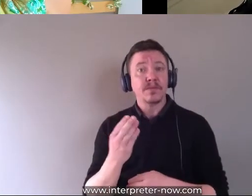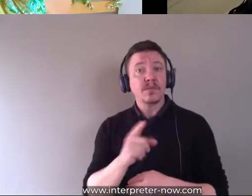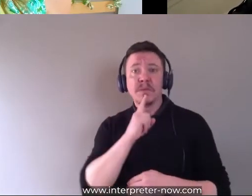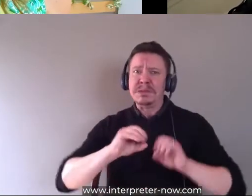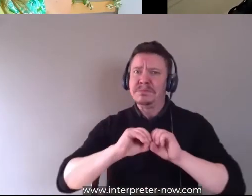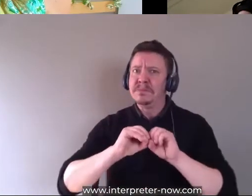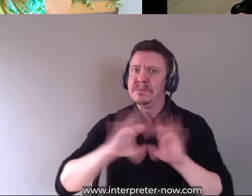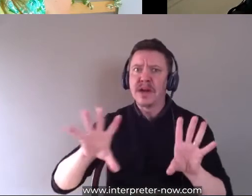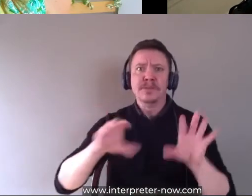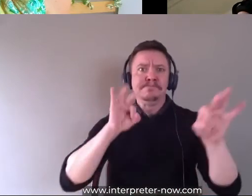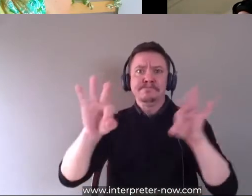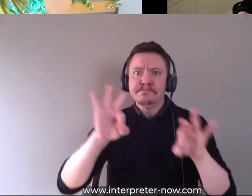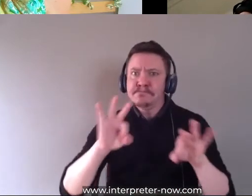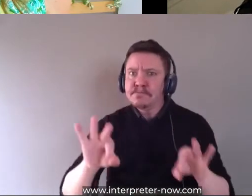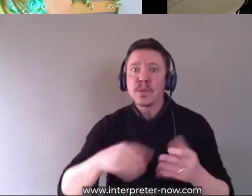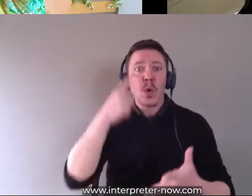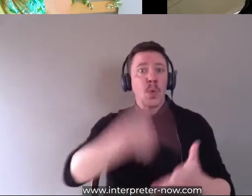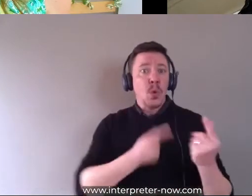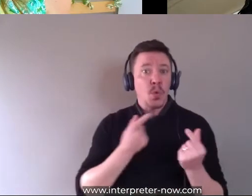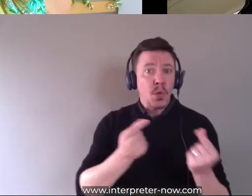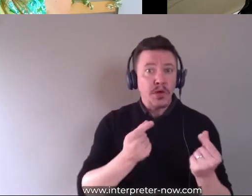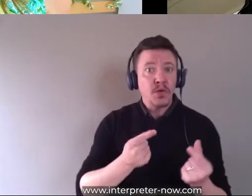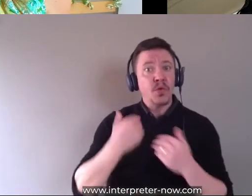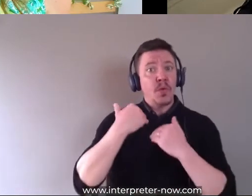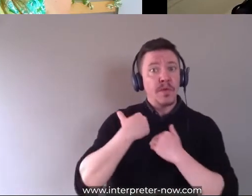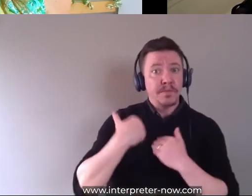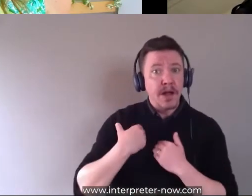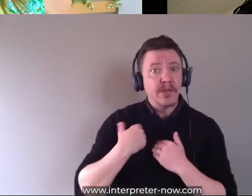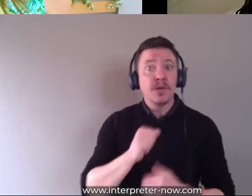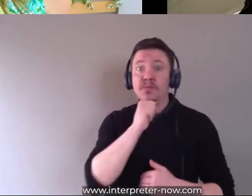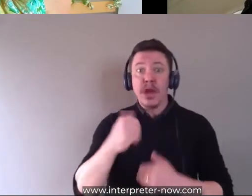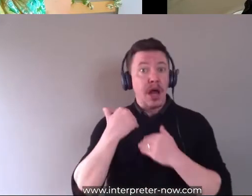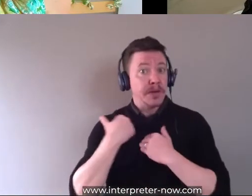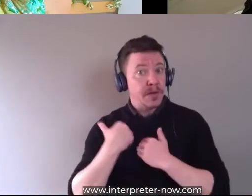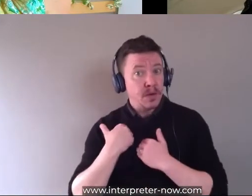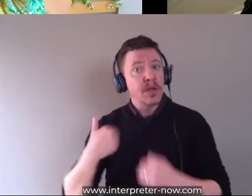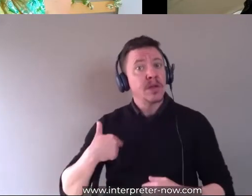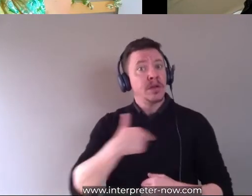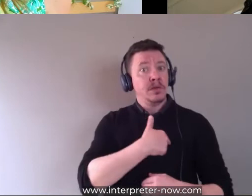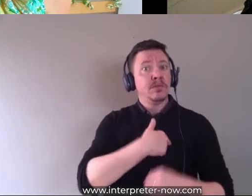We very clearly articulate what it is, what it is not, and we take it even further.